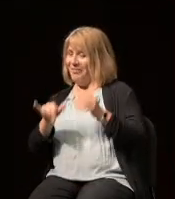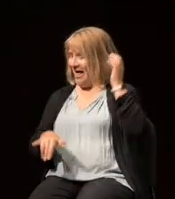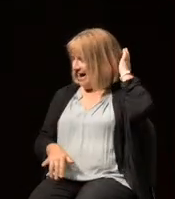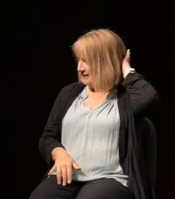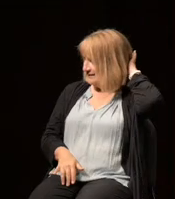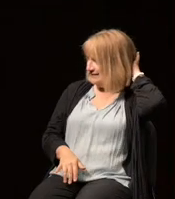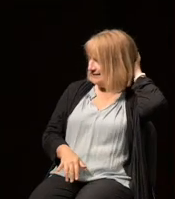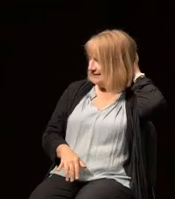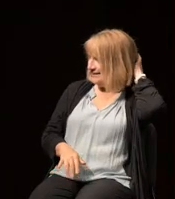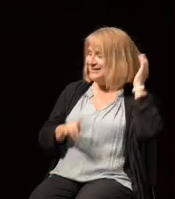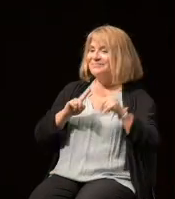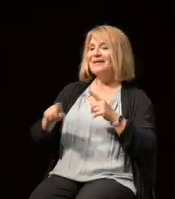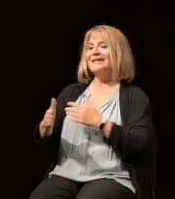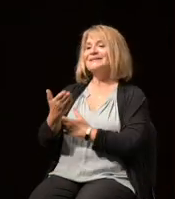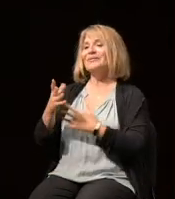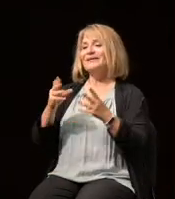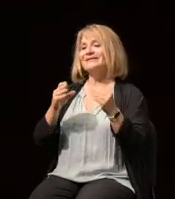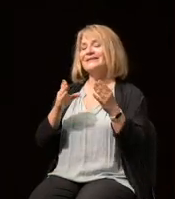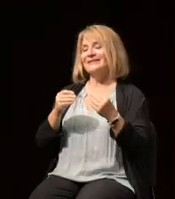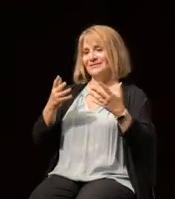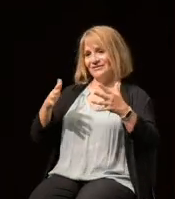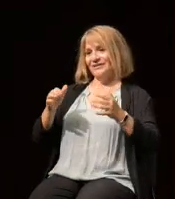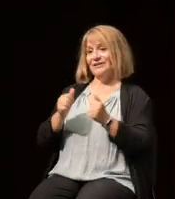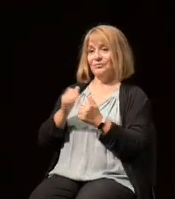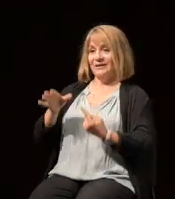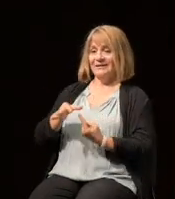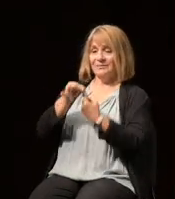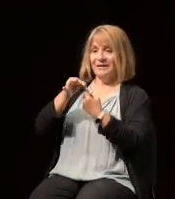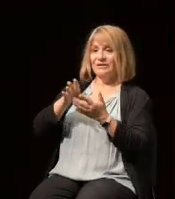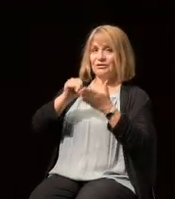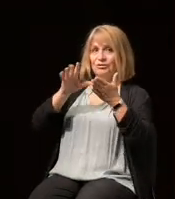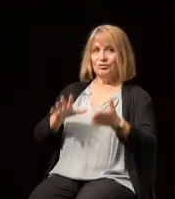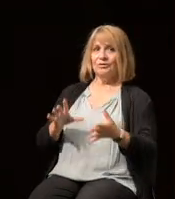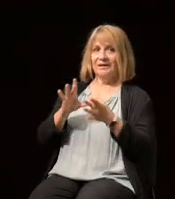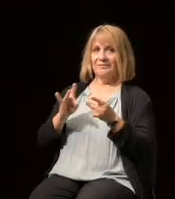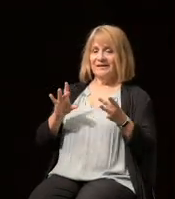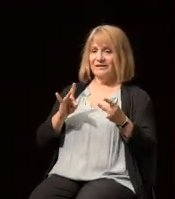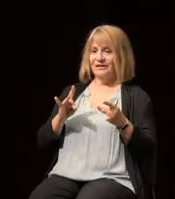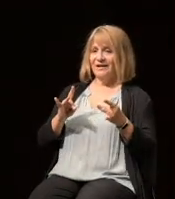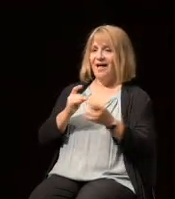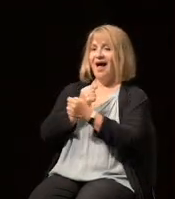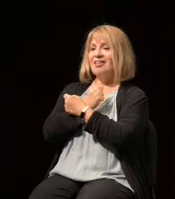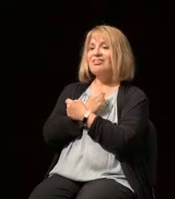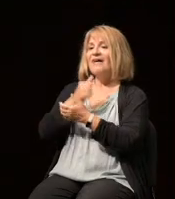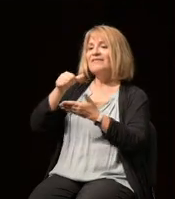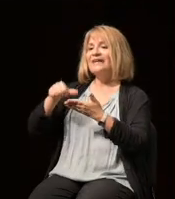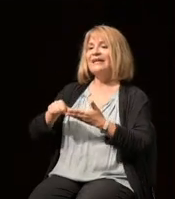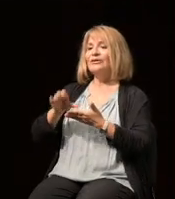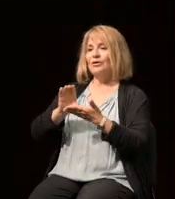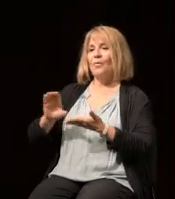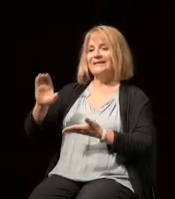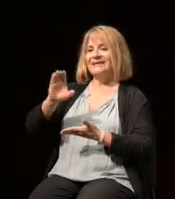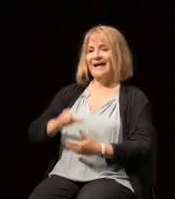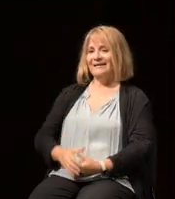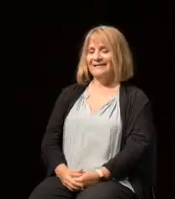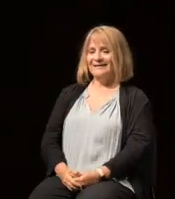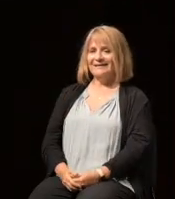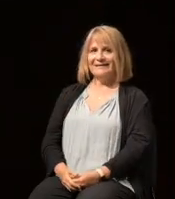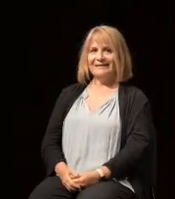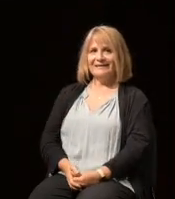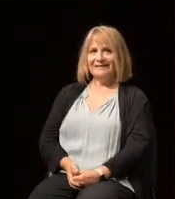this morning's session will conclude with a special student message, a love letter to Cuesta College.